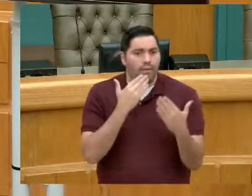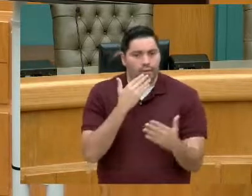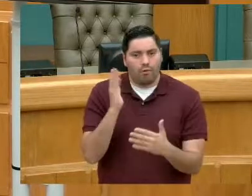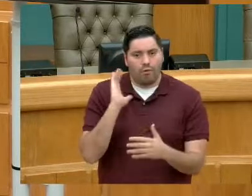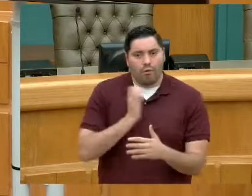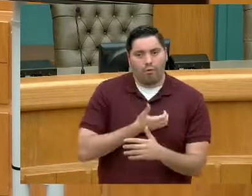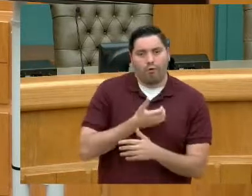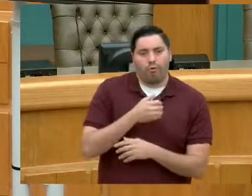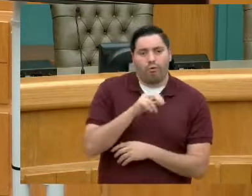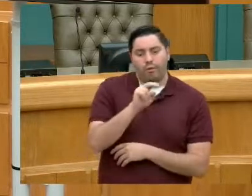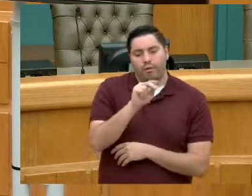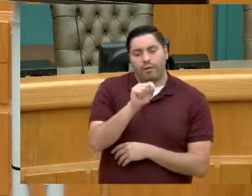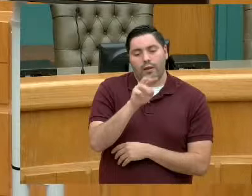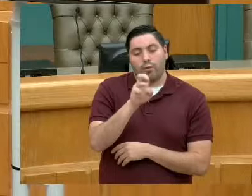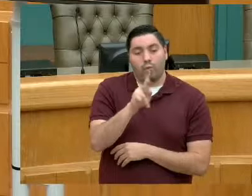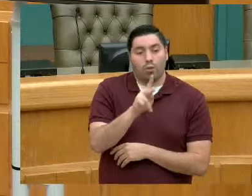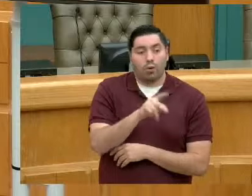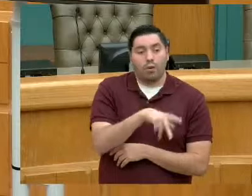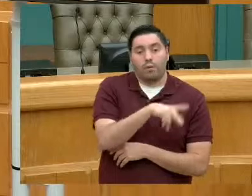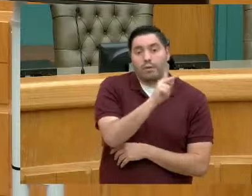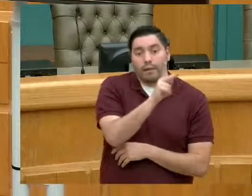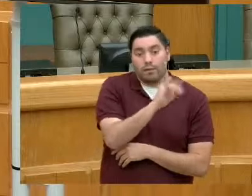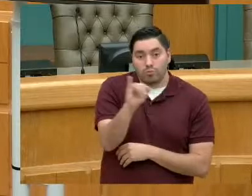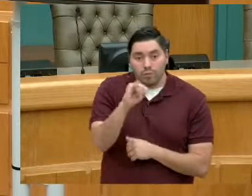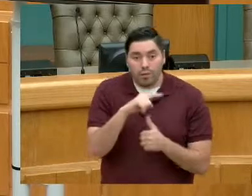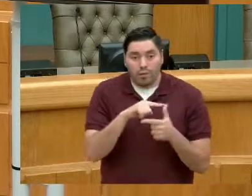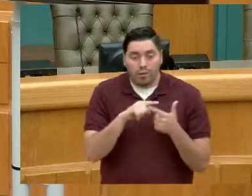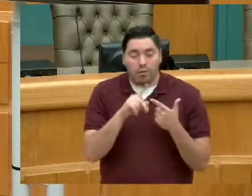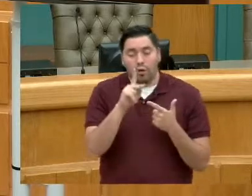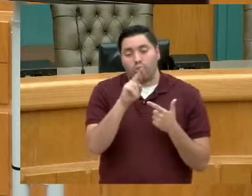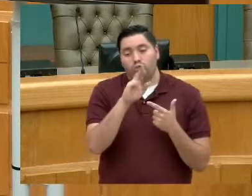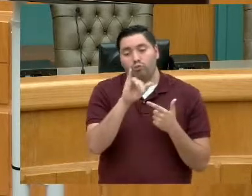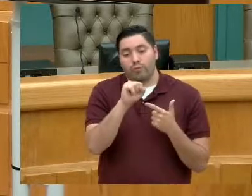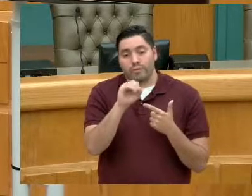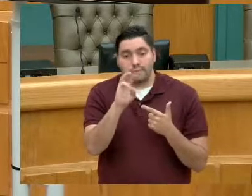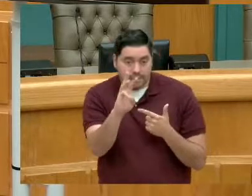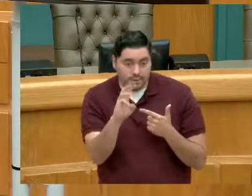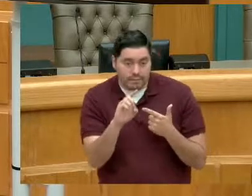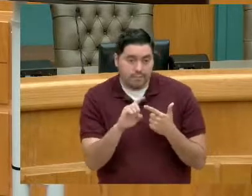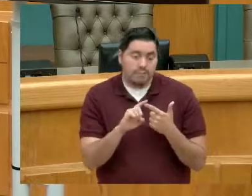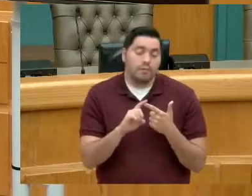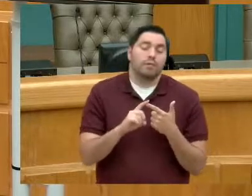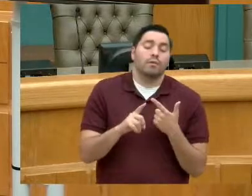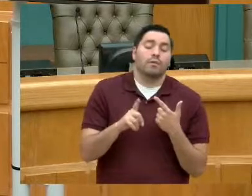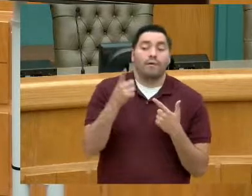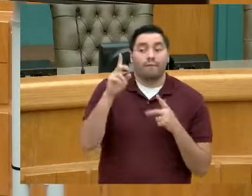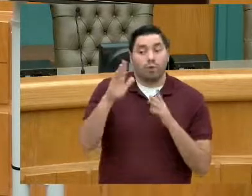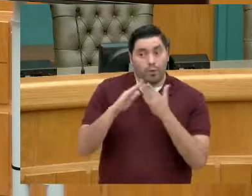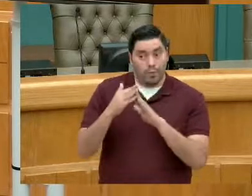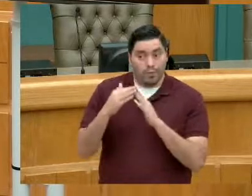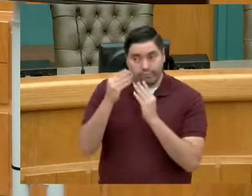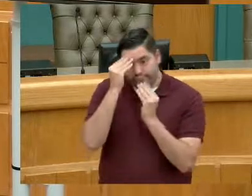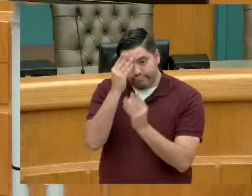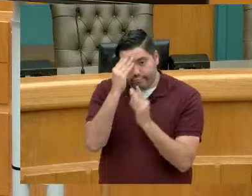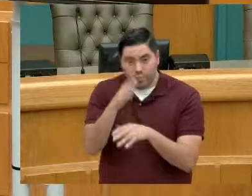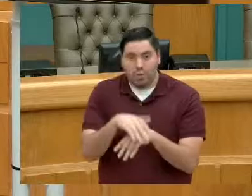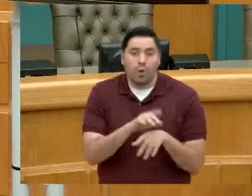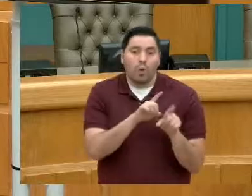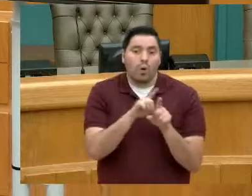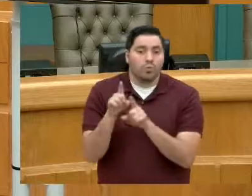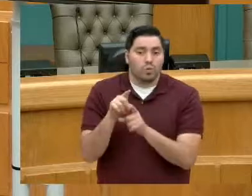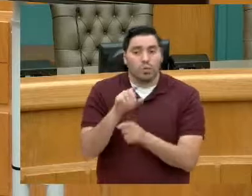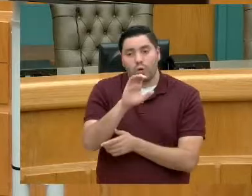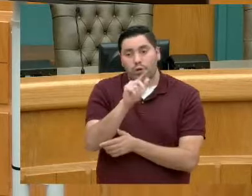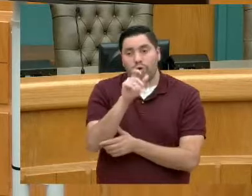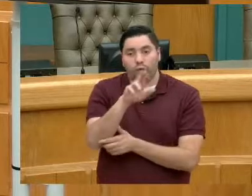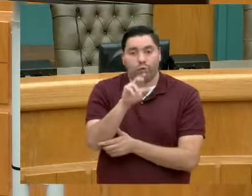networks that are here. We have Chris 6 and KIII. We appreciate their continual coverage to help the community stay informed. We also have our local newspaper, the Caller Times. We